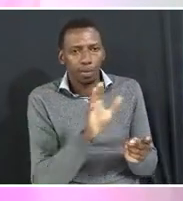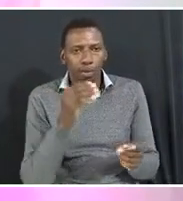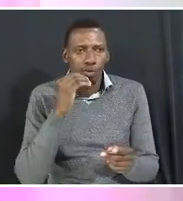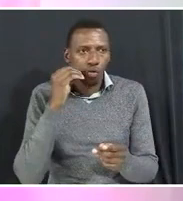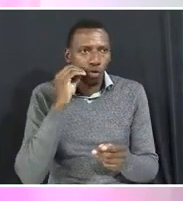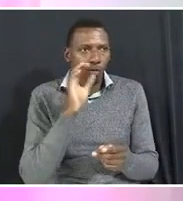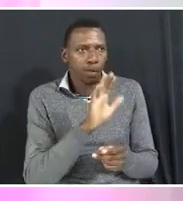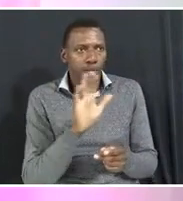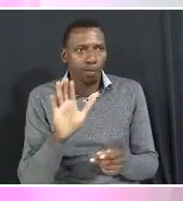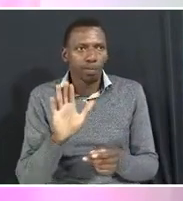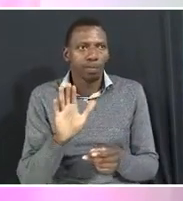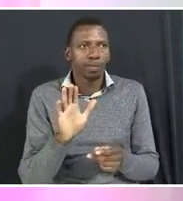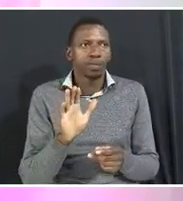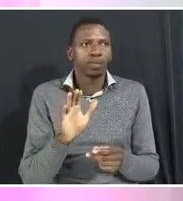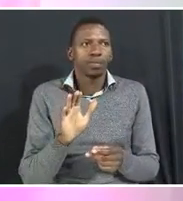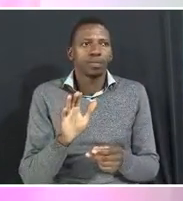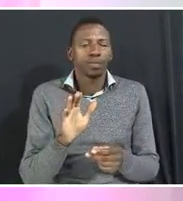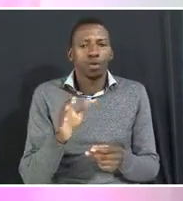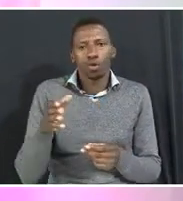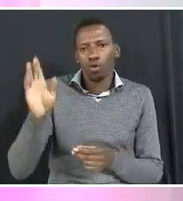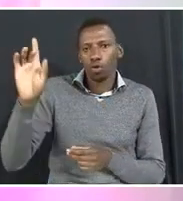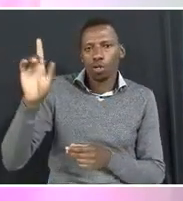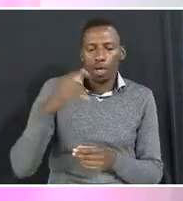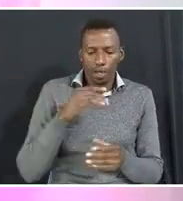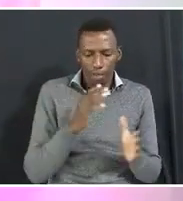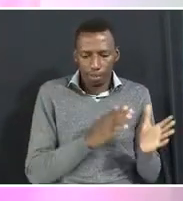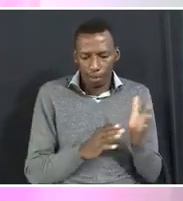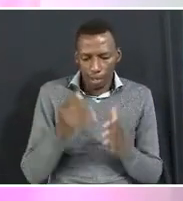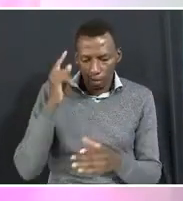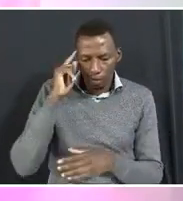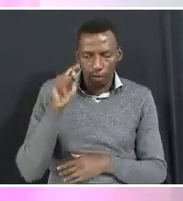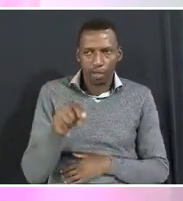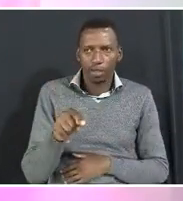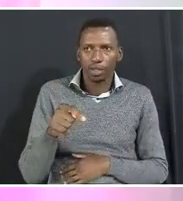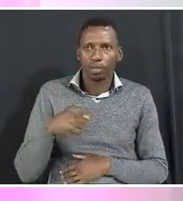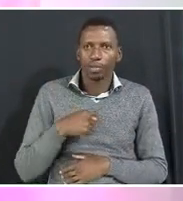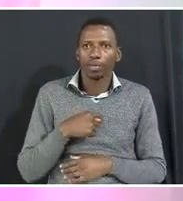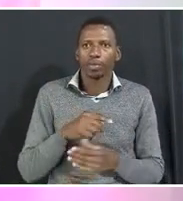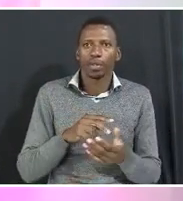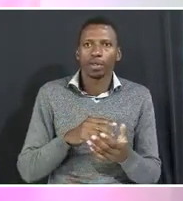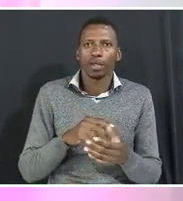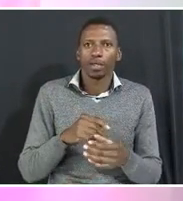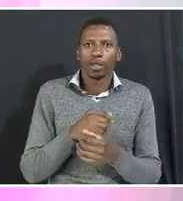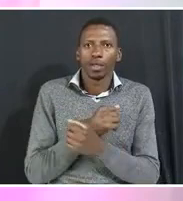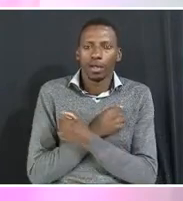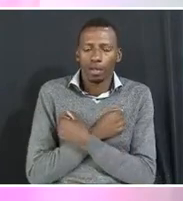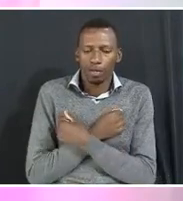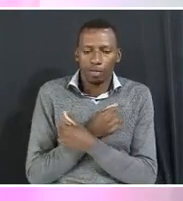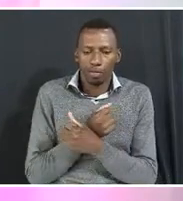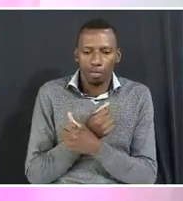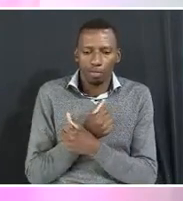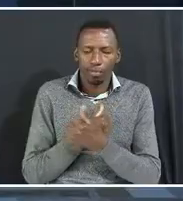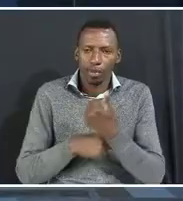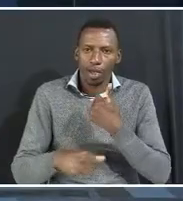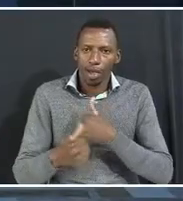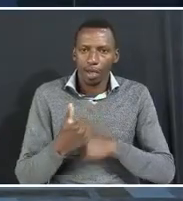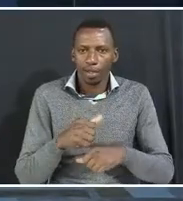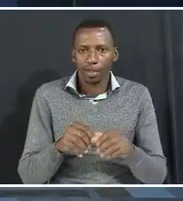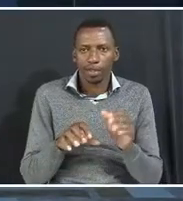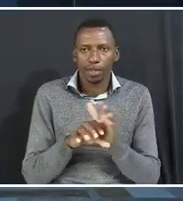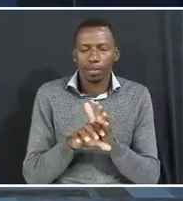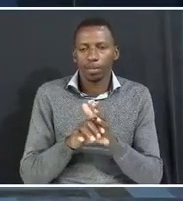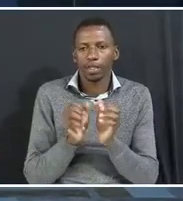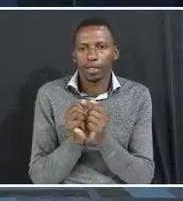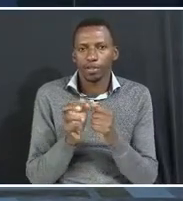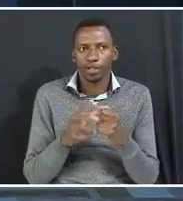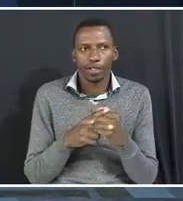are living today, God has determined it for this particular purpose? I love a verse, Acts chapter 17. Read with